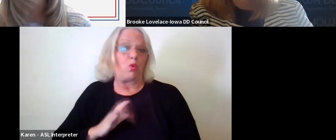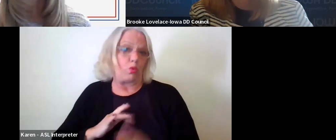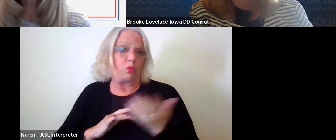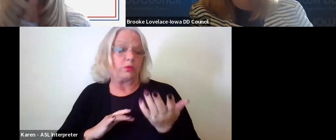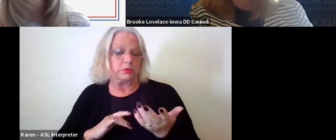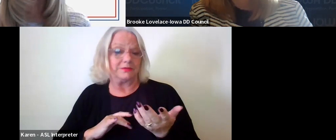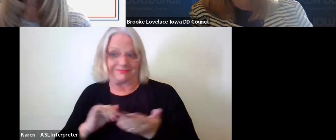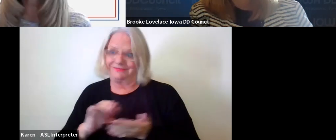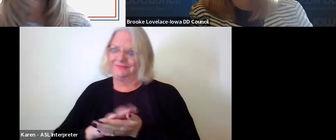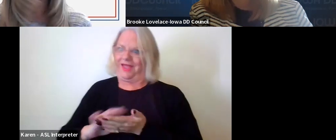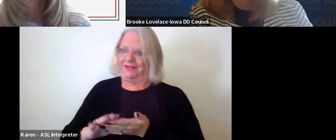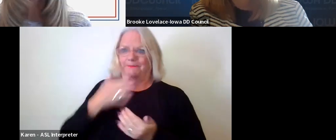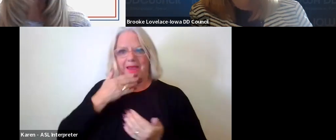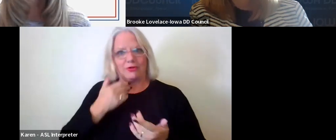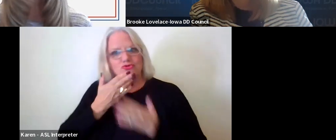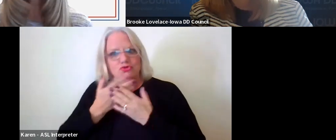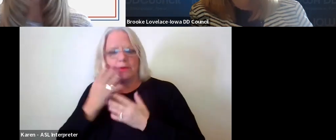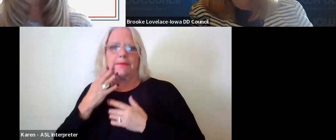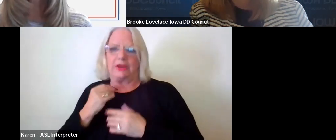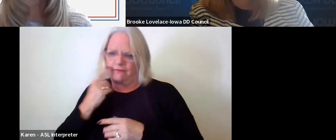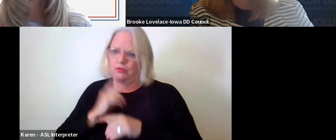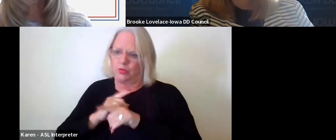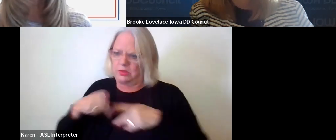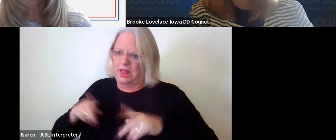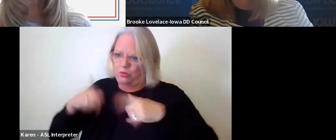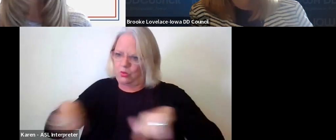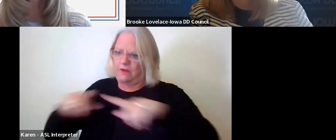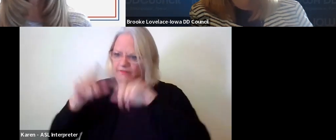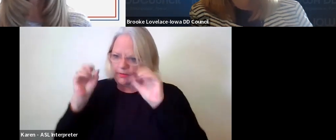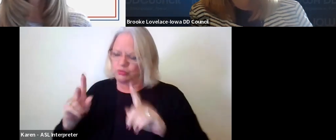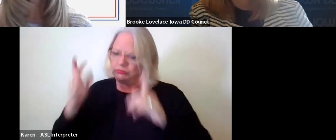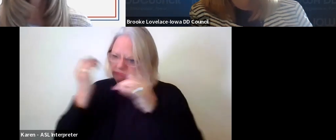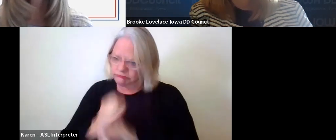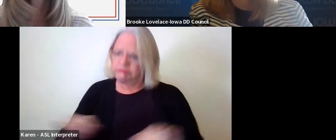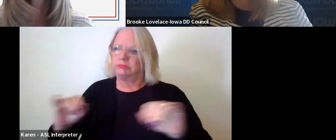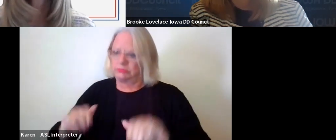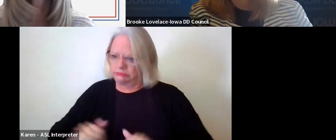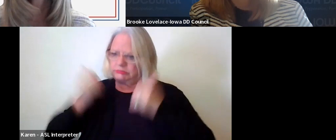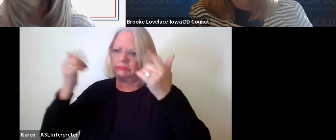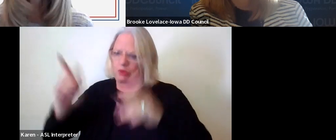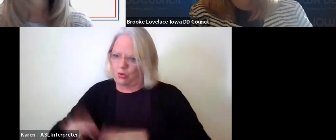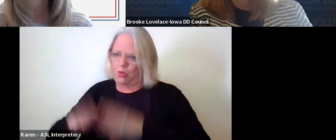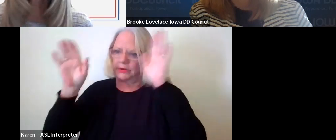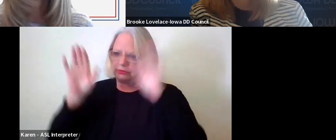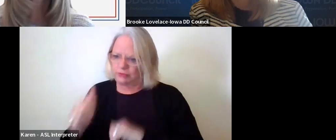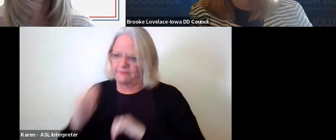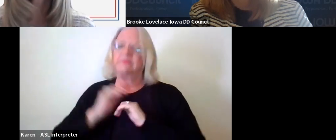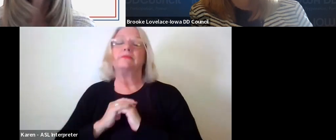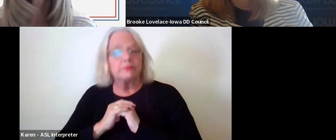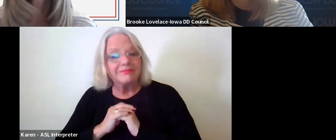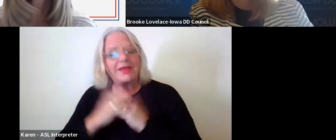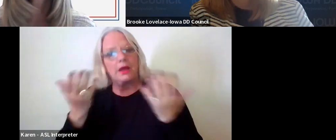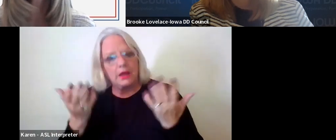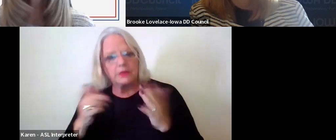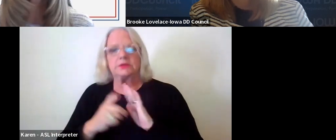achieving a better life experience is giving people the opportunity to open this financial account on their own. In some cases, they